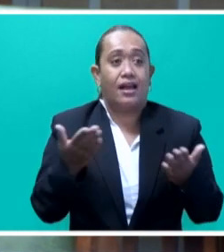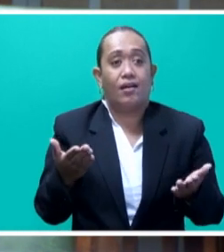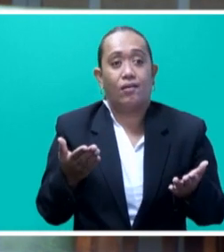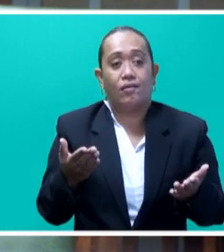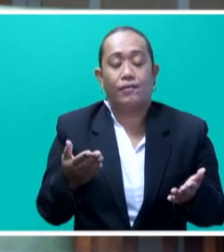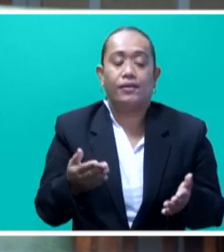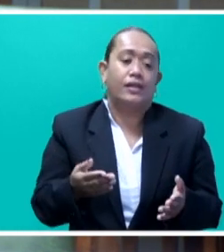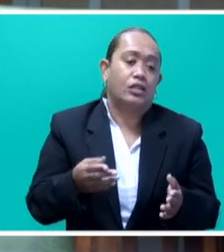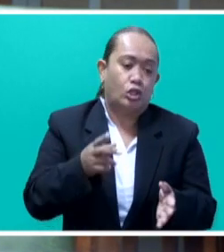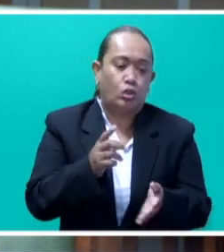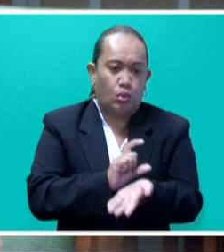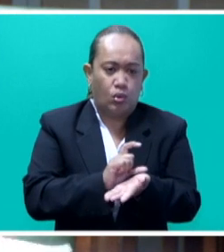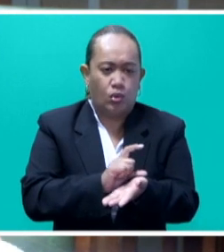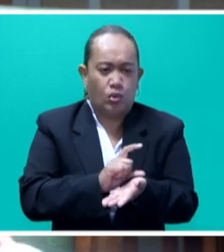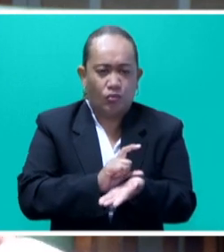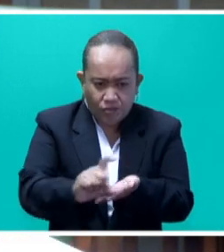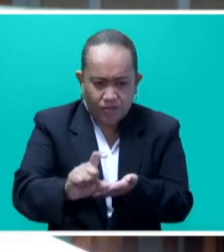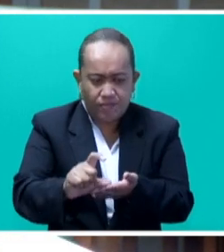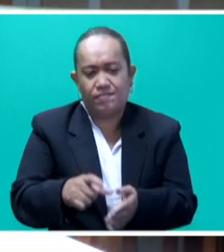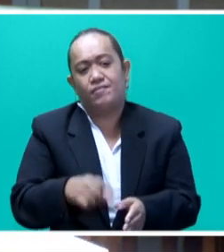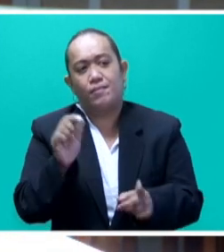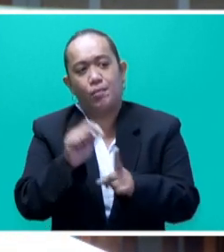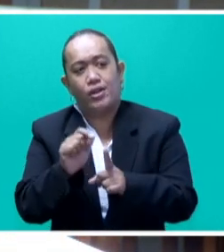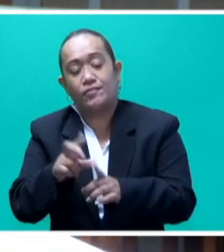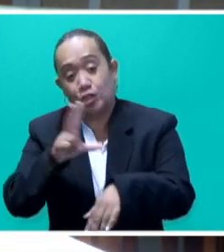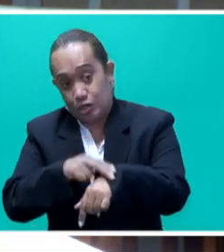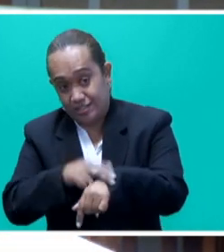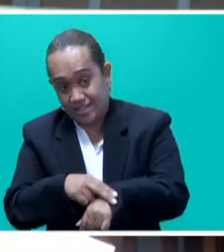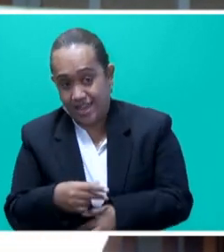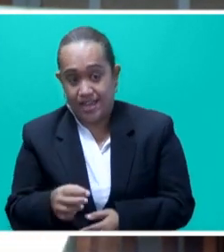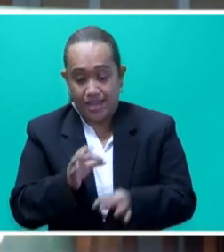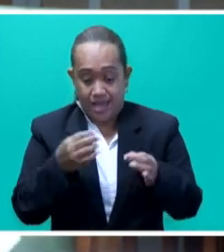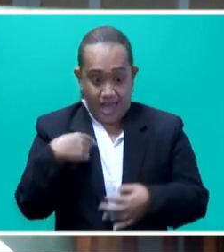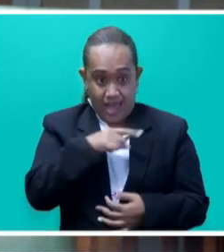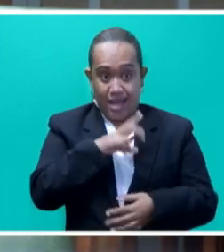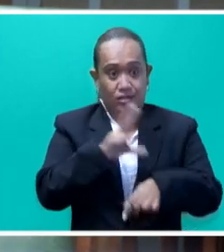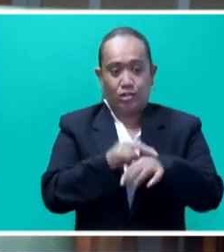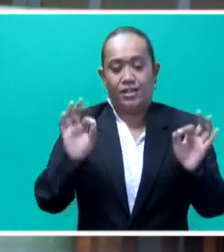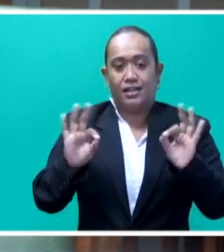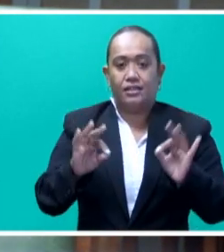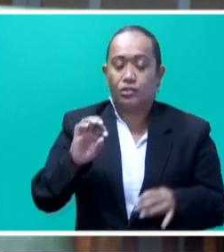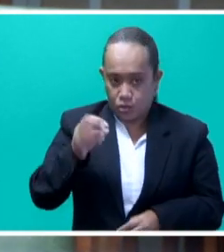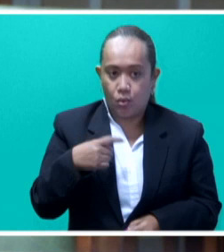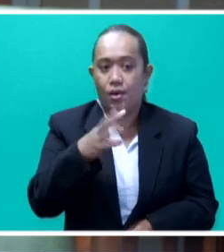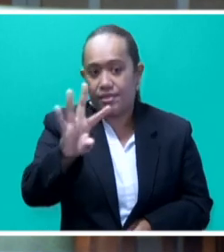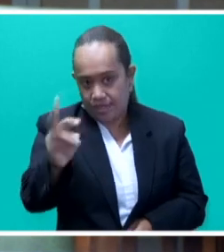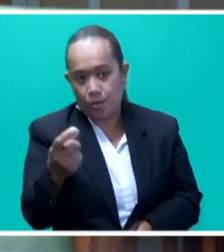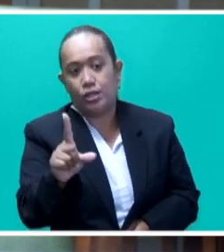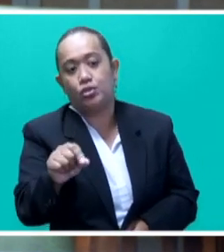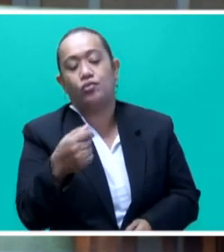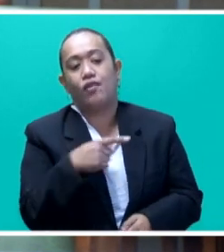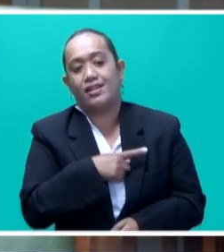by doctors, because that's the area of expertise. That's not an area of expertise of ours. And of course, then for 1 year, they're doing it for us for